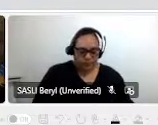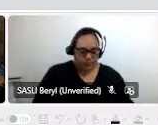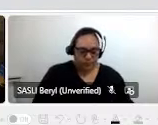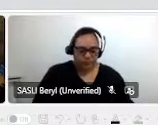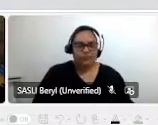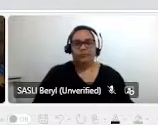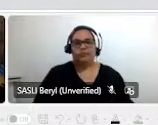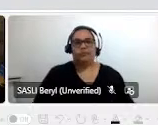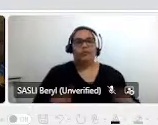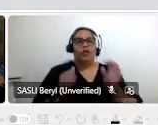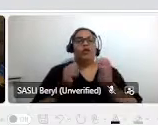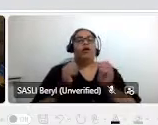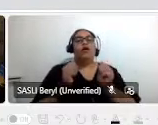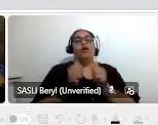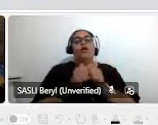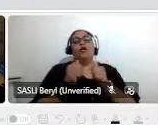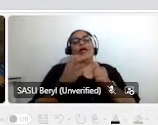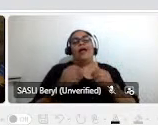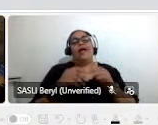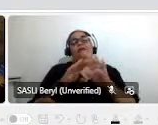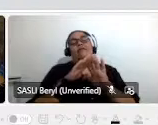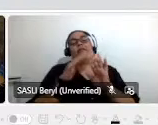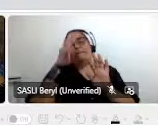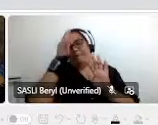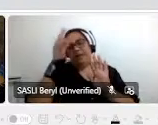Colleagues, there's the set of minutes there